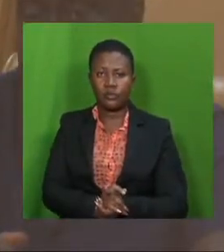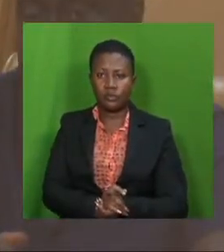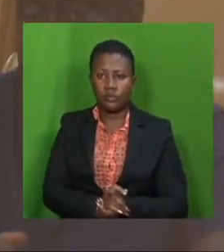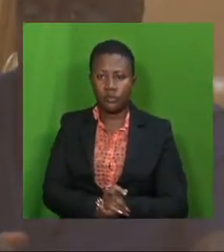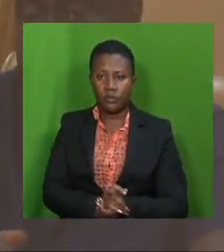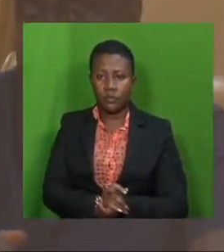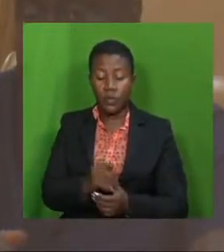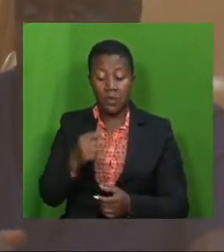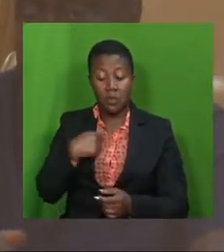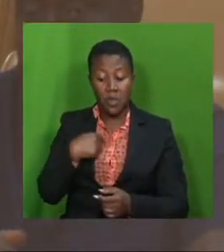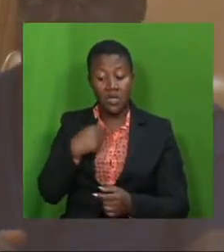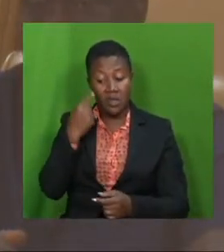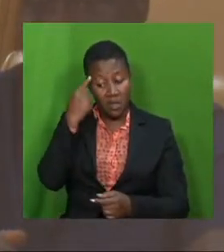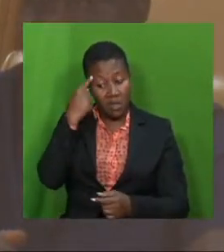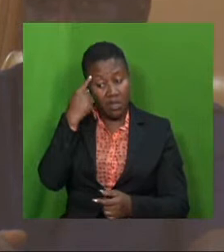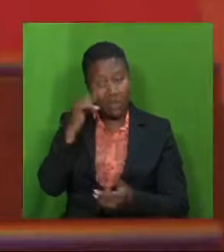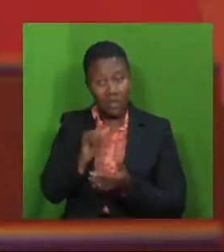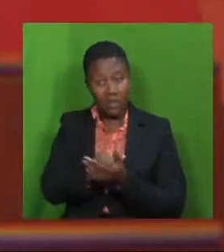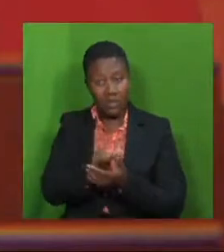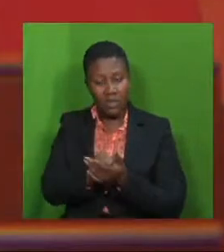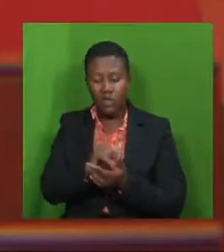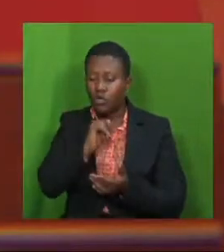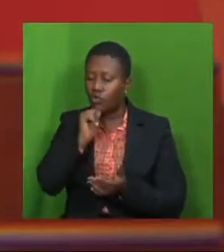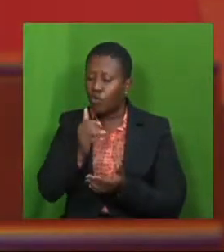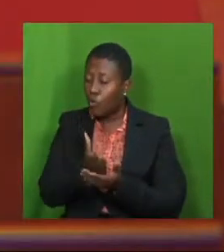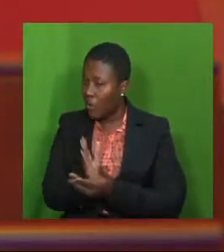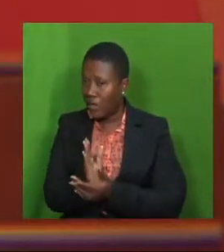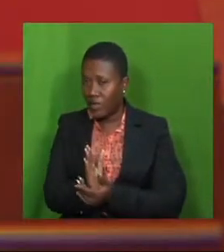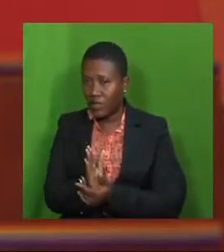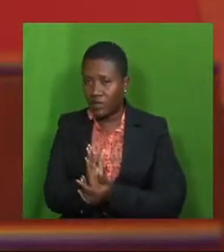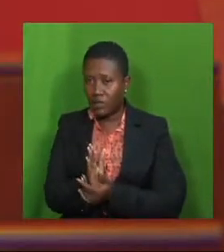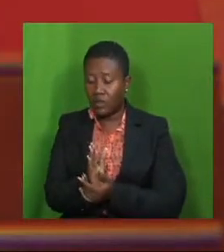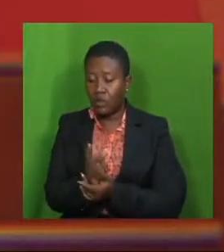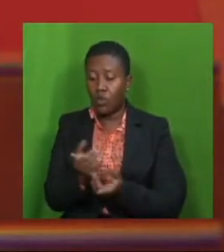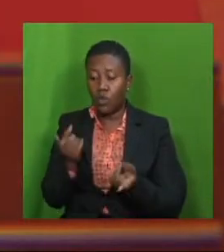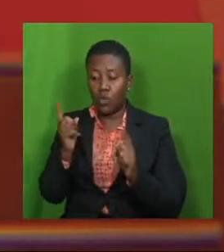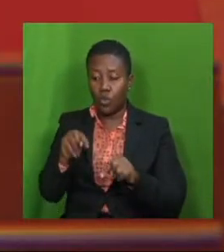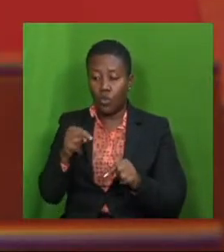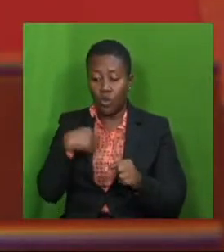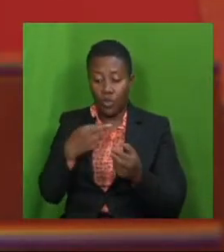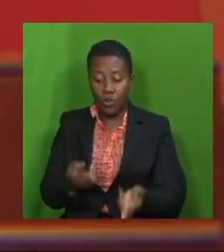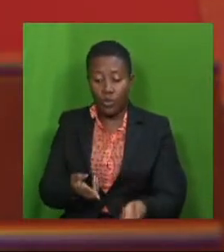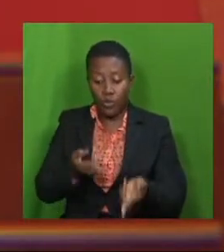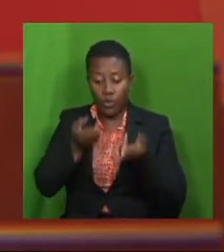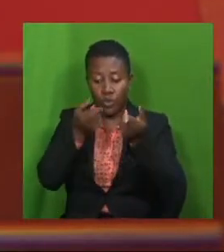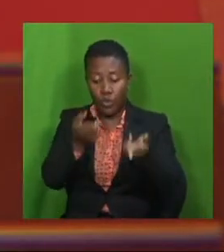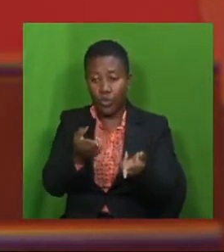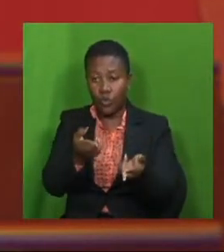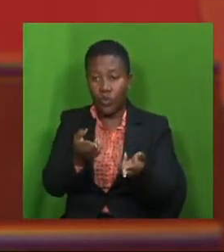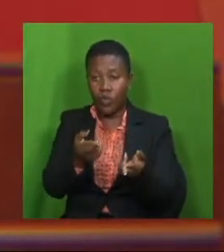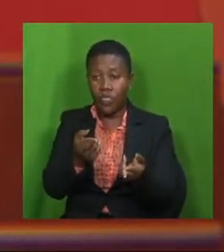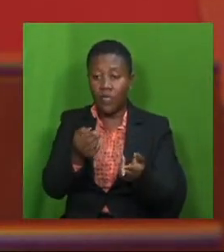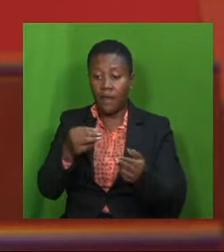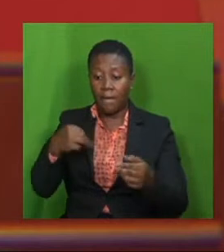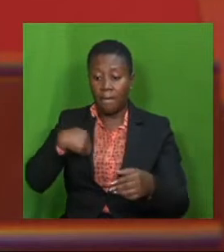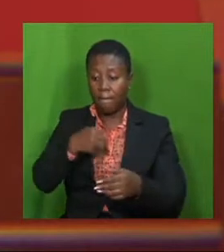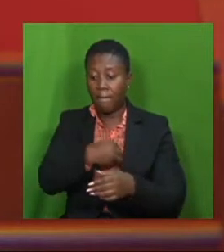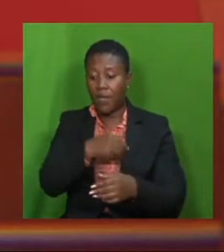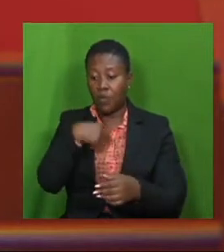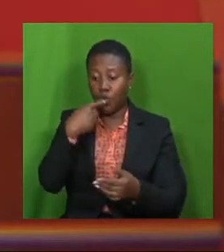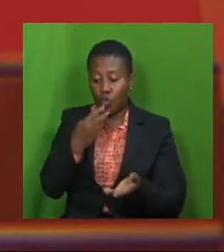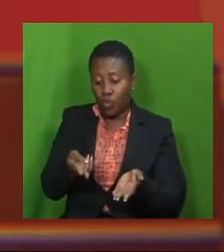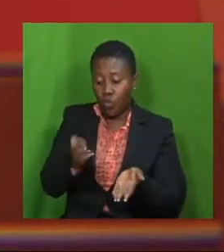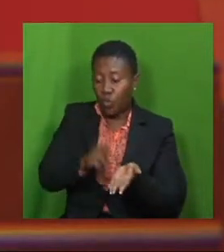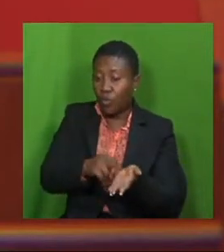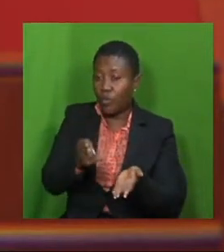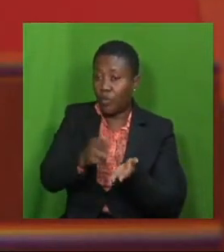consider that it would be improper to raise the issue of the attendance of members in an expired session.